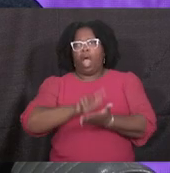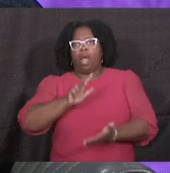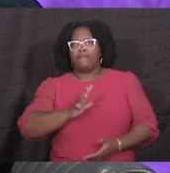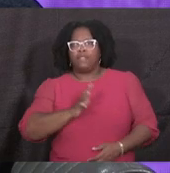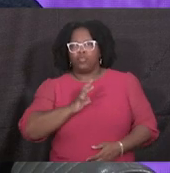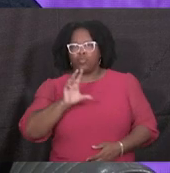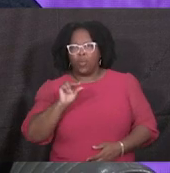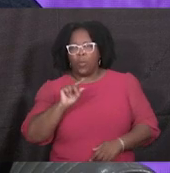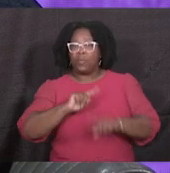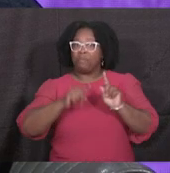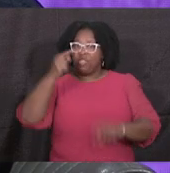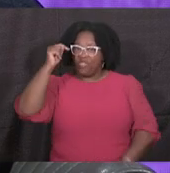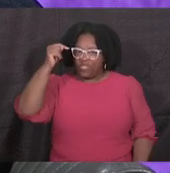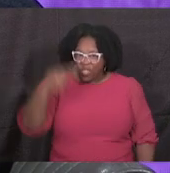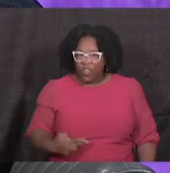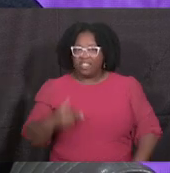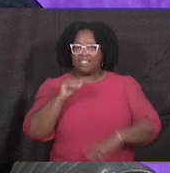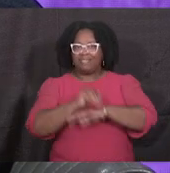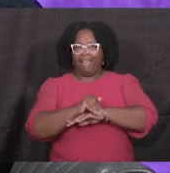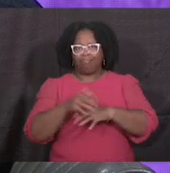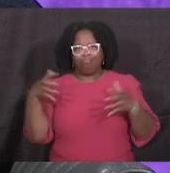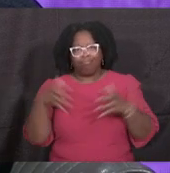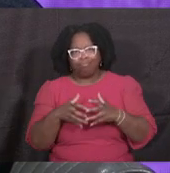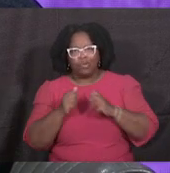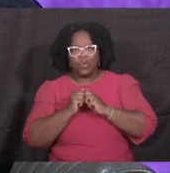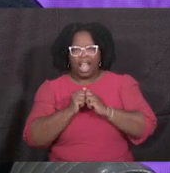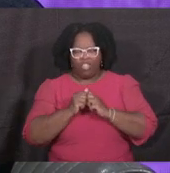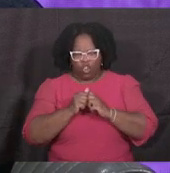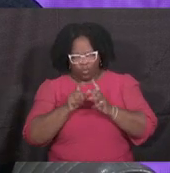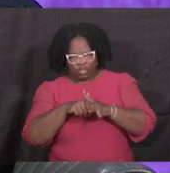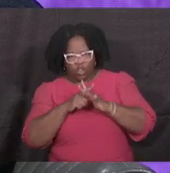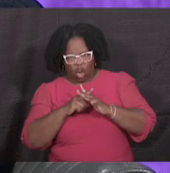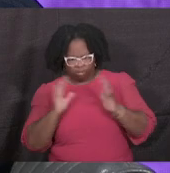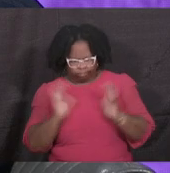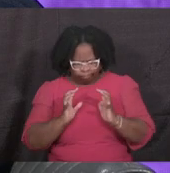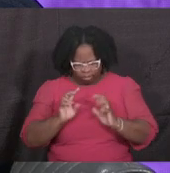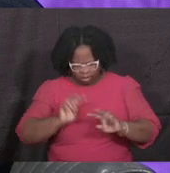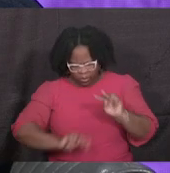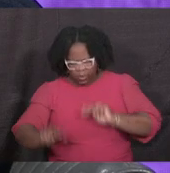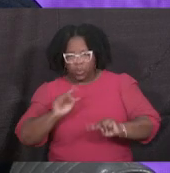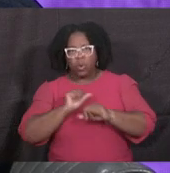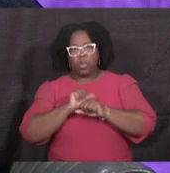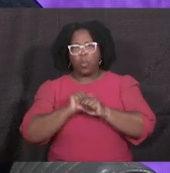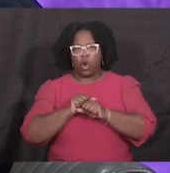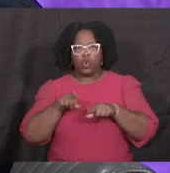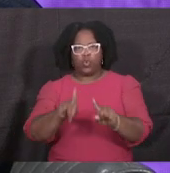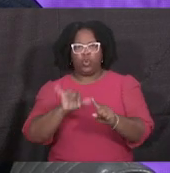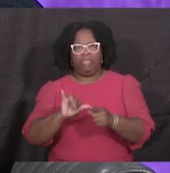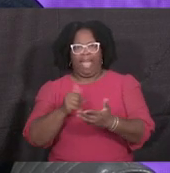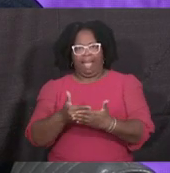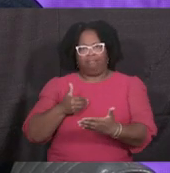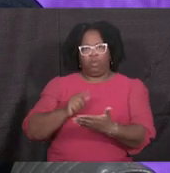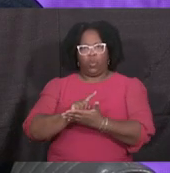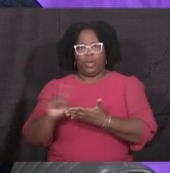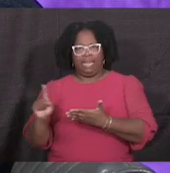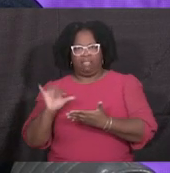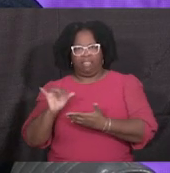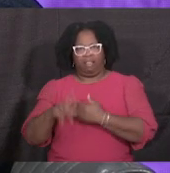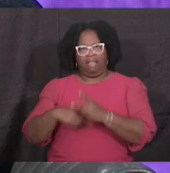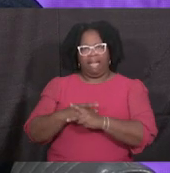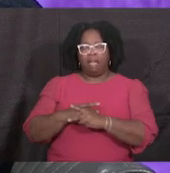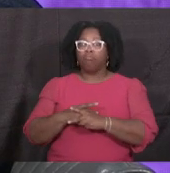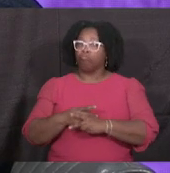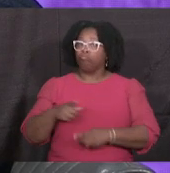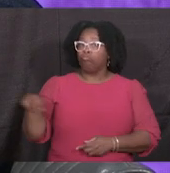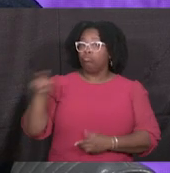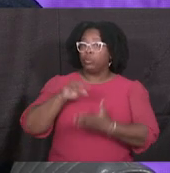night, we'd all get together and start looking at the work that was done during the past week, things like that. But they did learn a